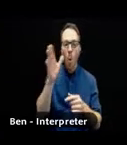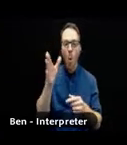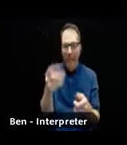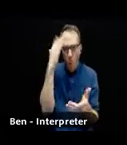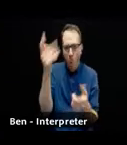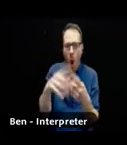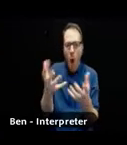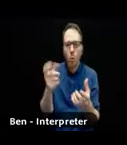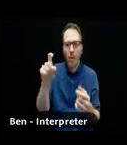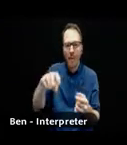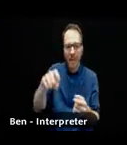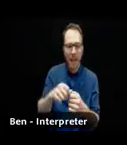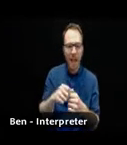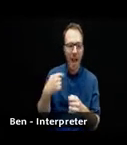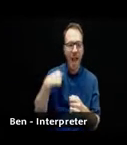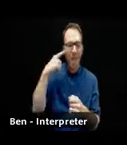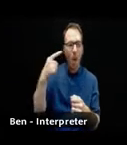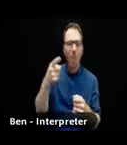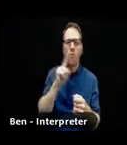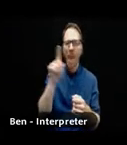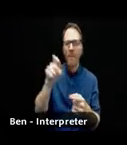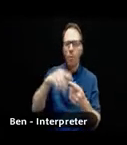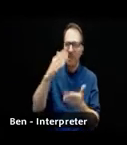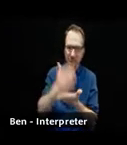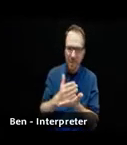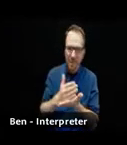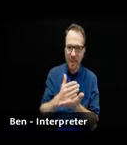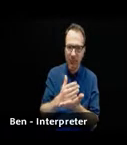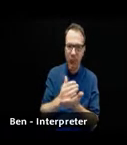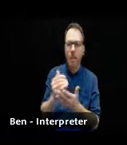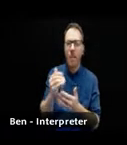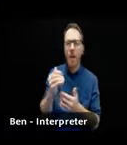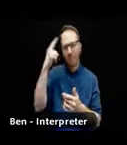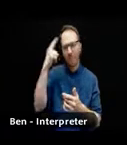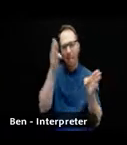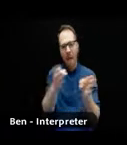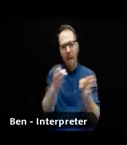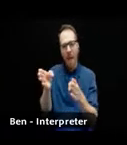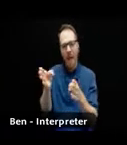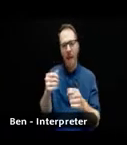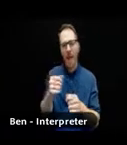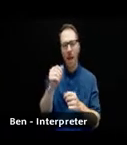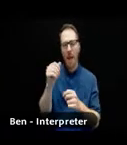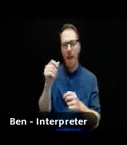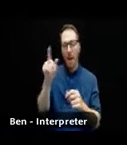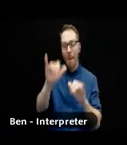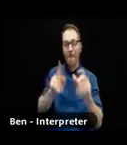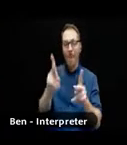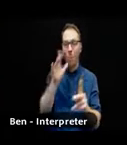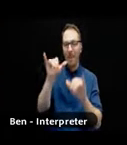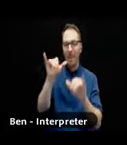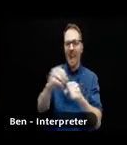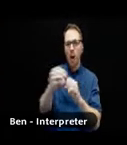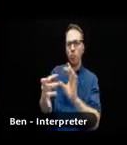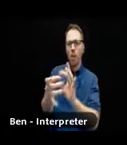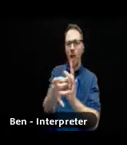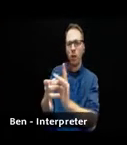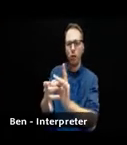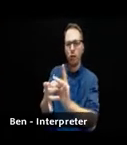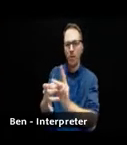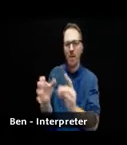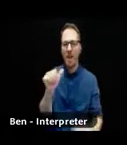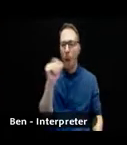need. I think we also really have to stop pathologizing that people stay in relationships, not